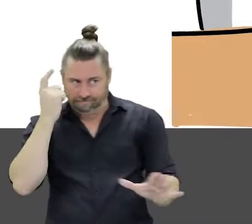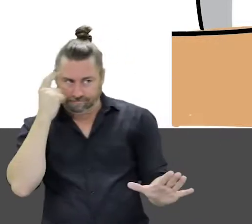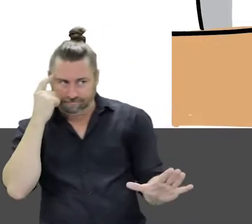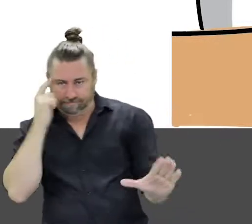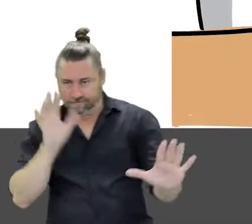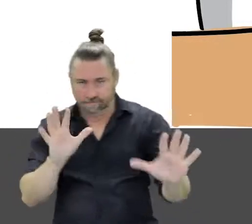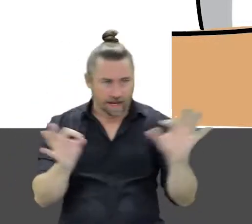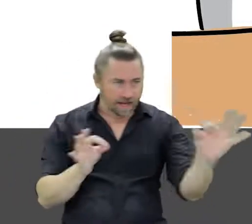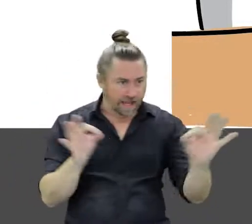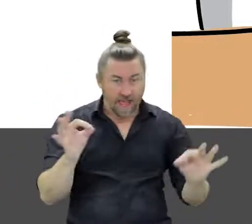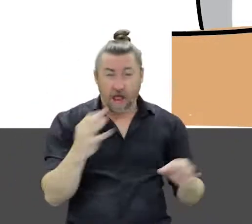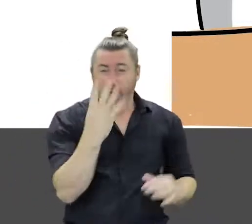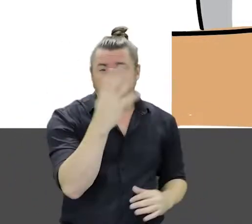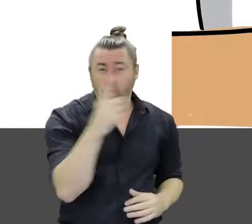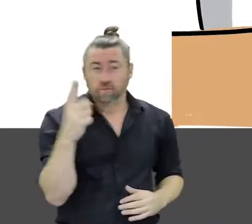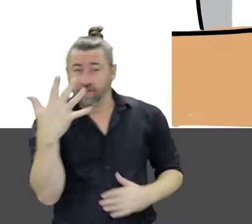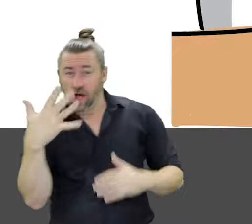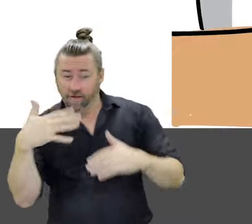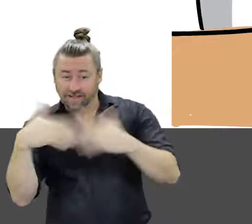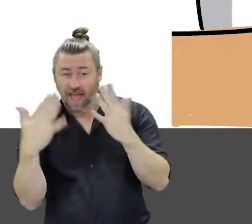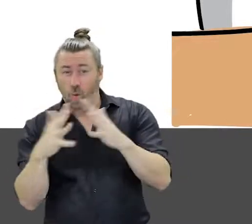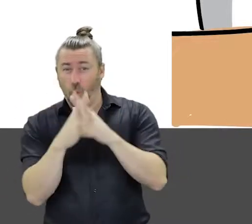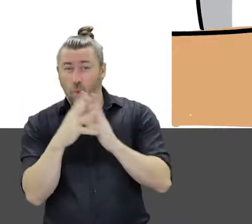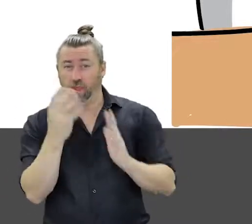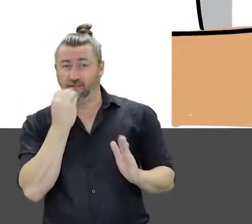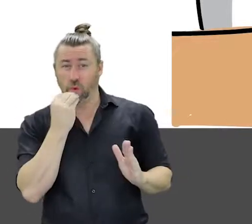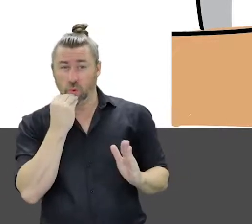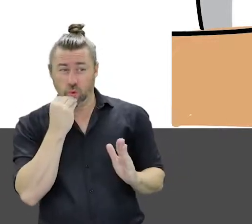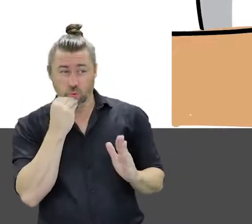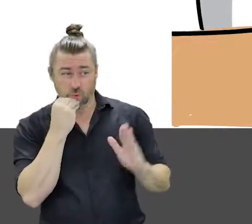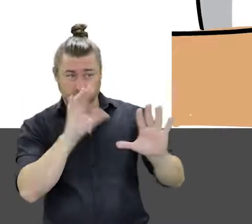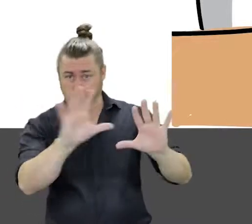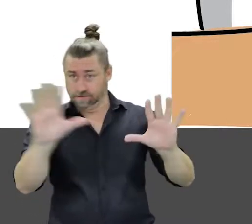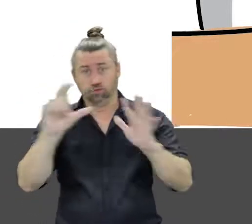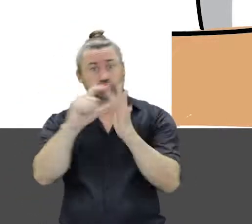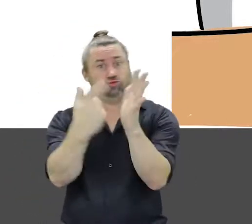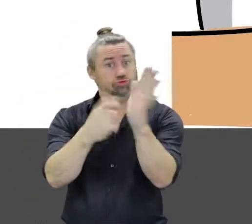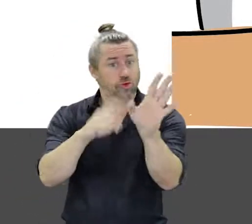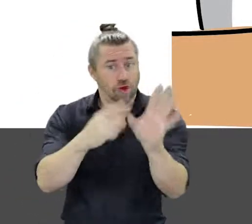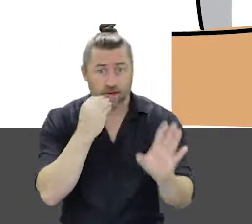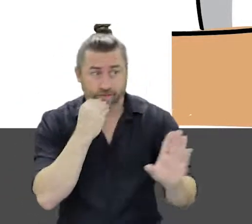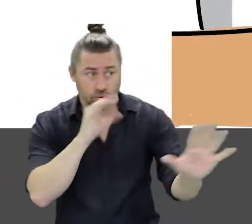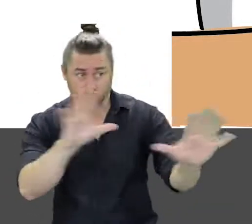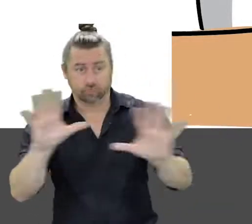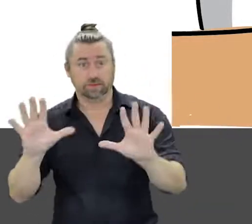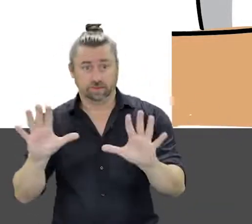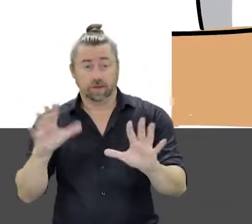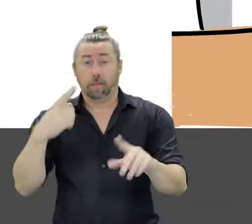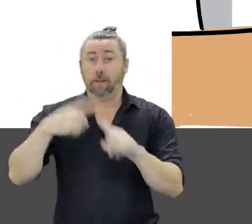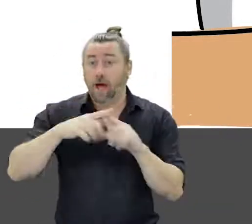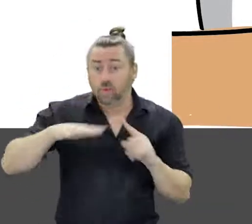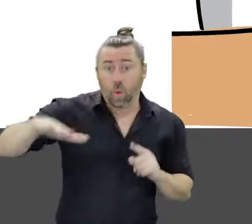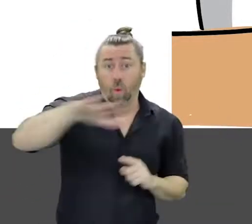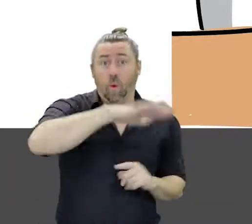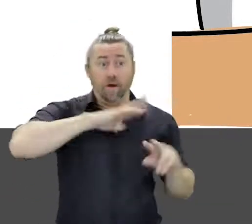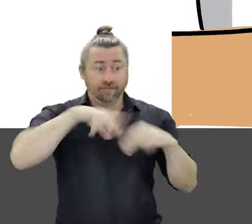food? Does everyone in your family know and understand your family and pet emergency plan?